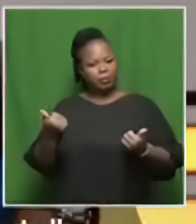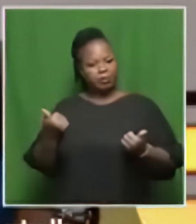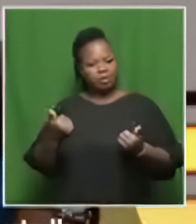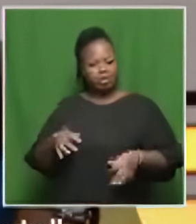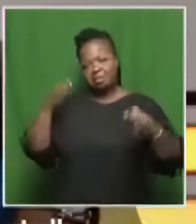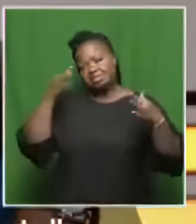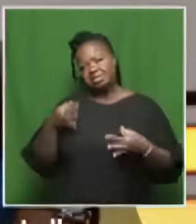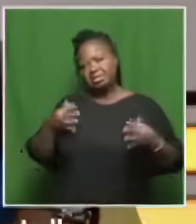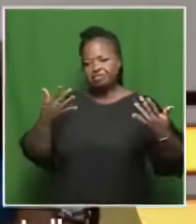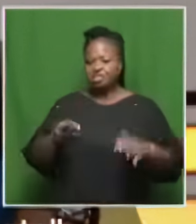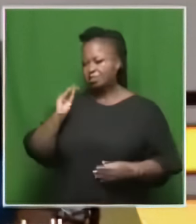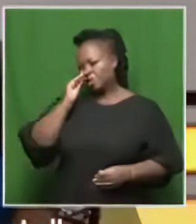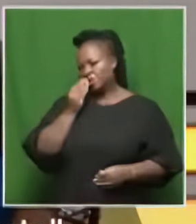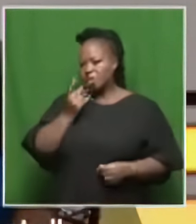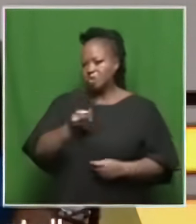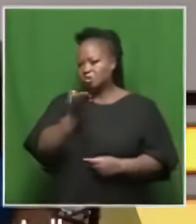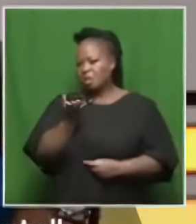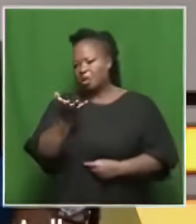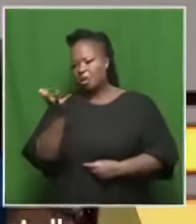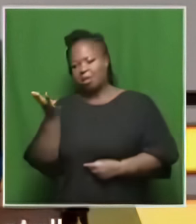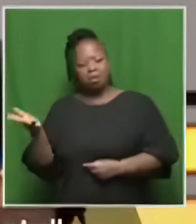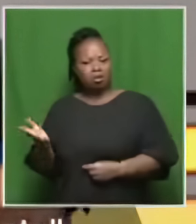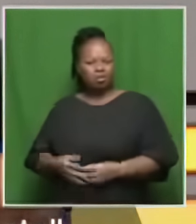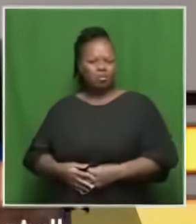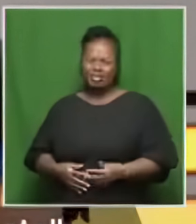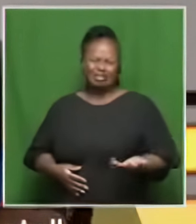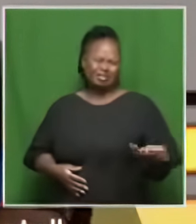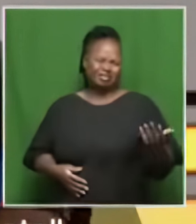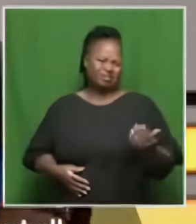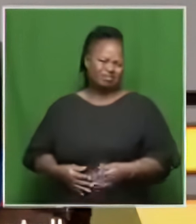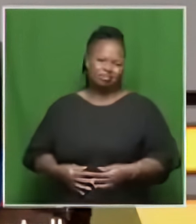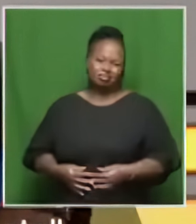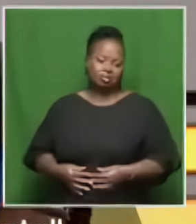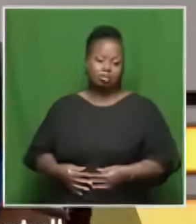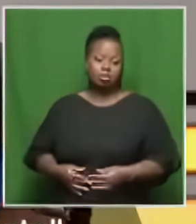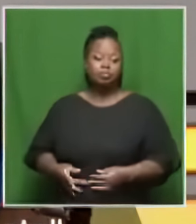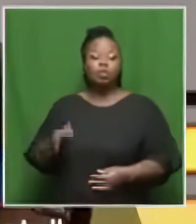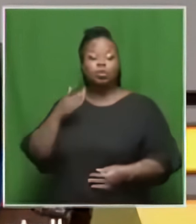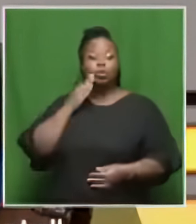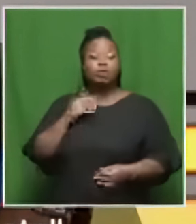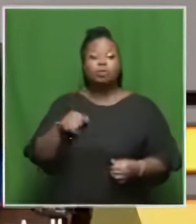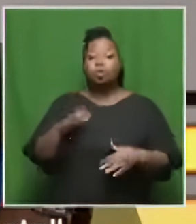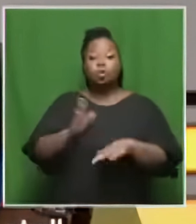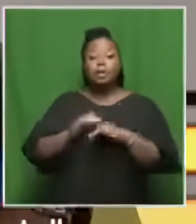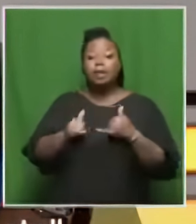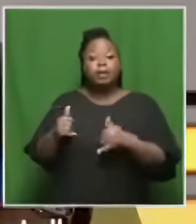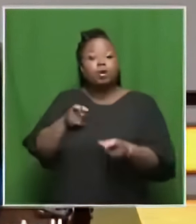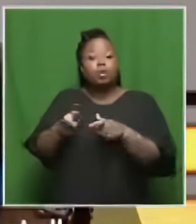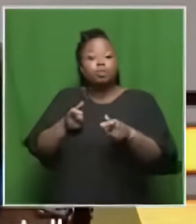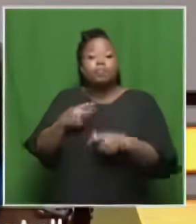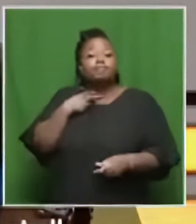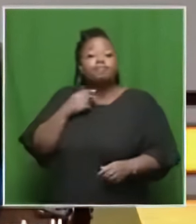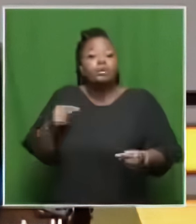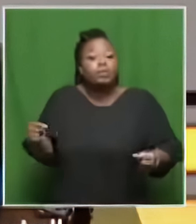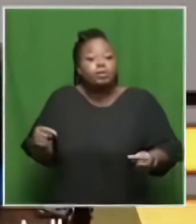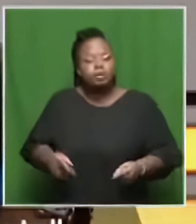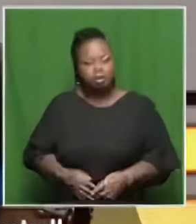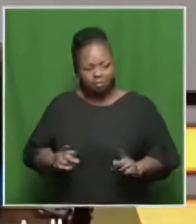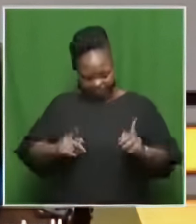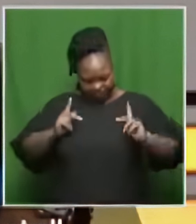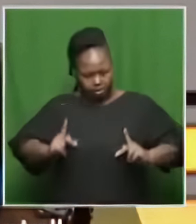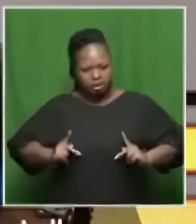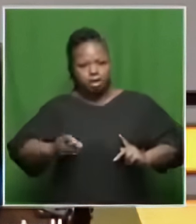made their mind, they're criminals, they're all and all of that. So once it's on virtual, you don't have control over him. But when